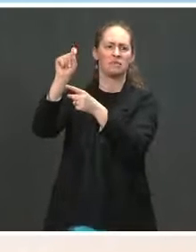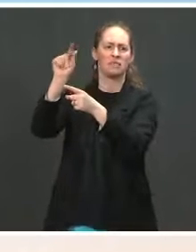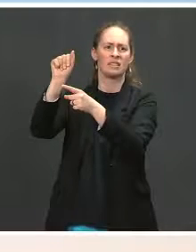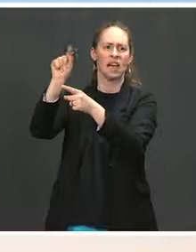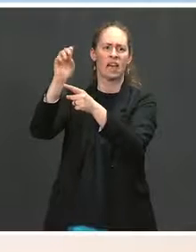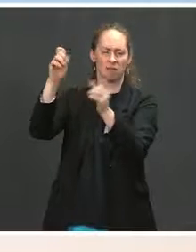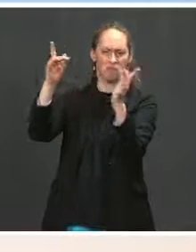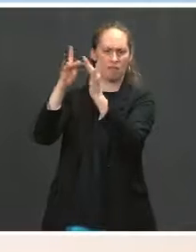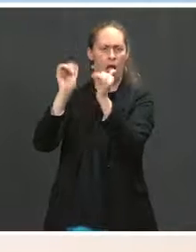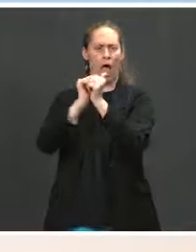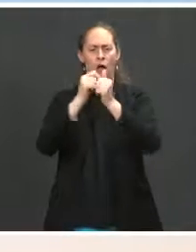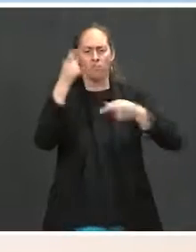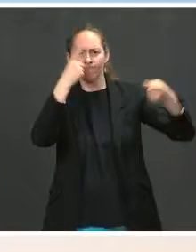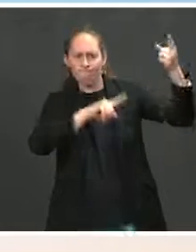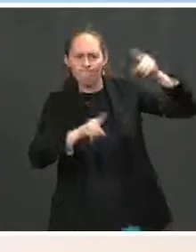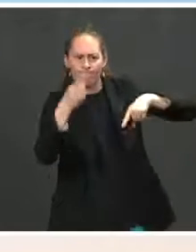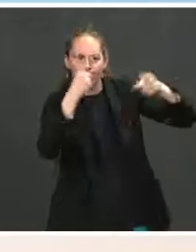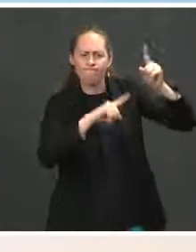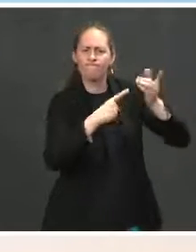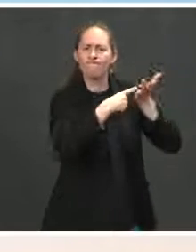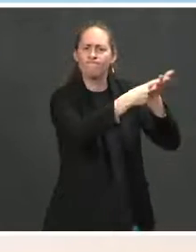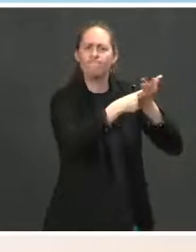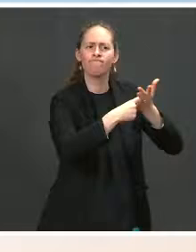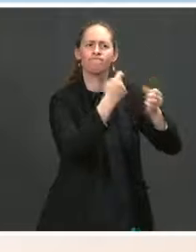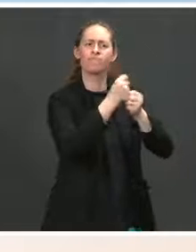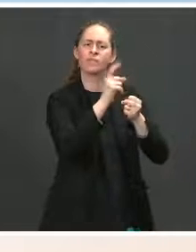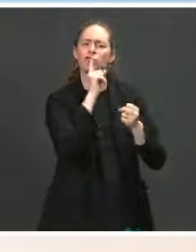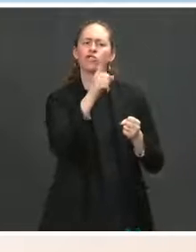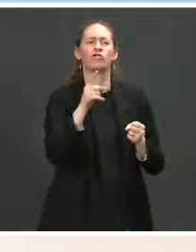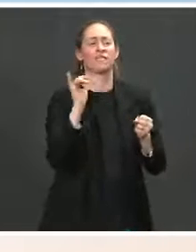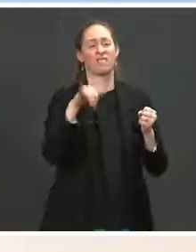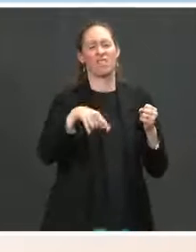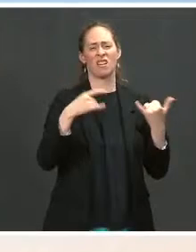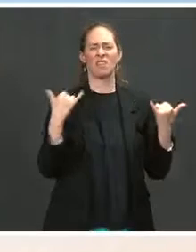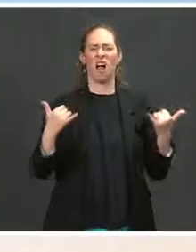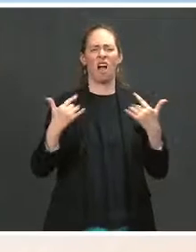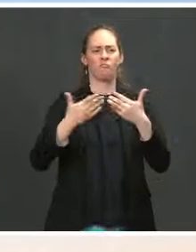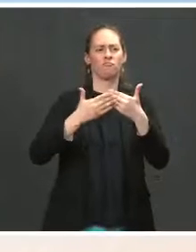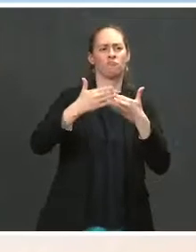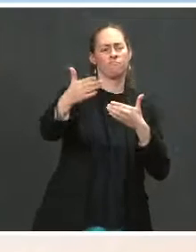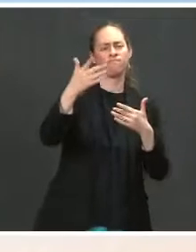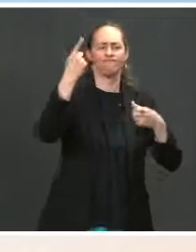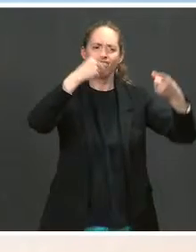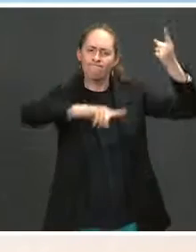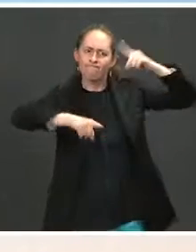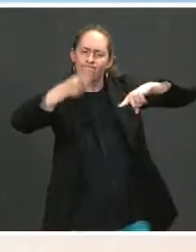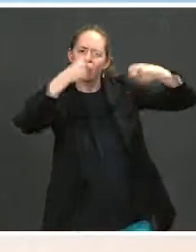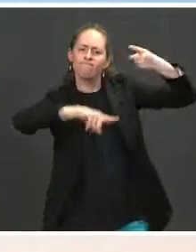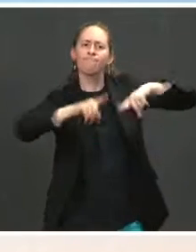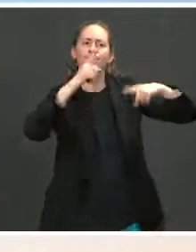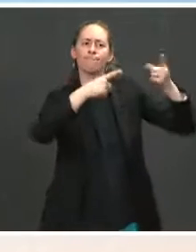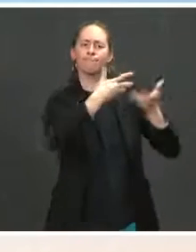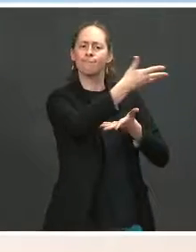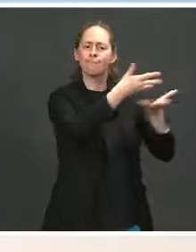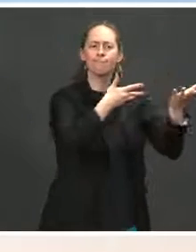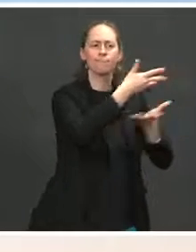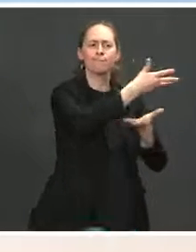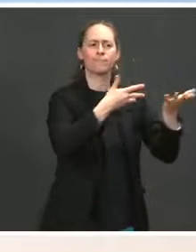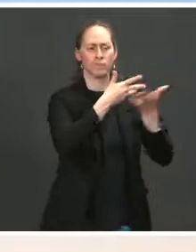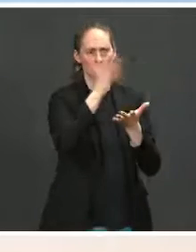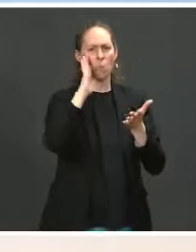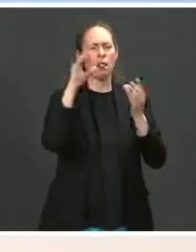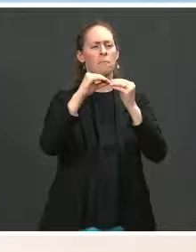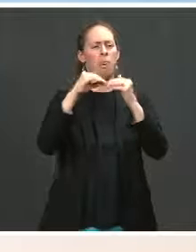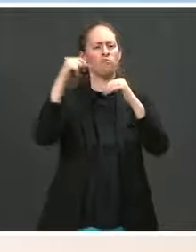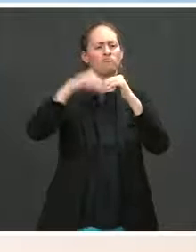believe that a diplomatic path is the only path forward. There are conversations that are convening, I think, later this week, and